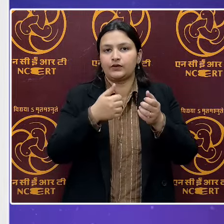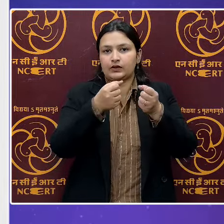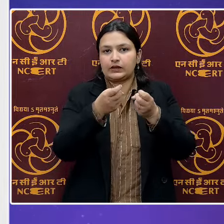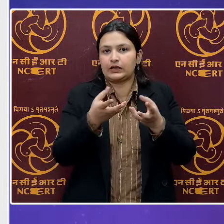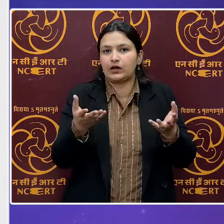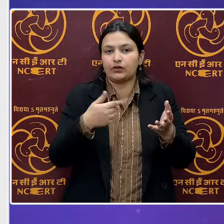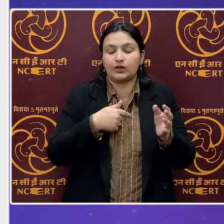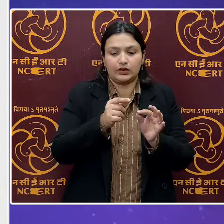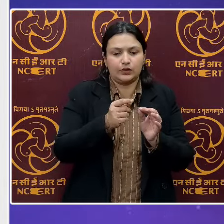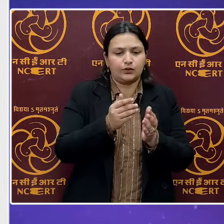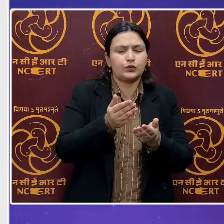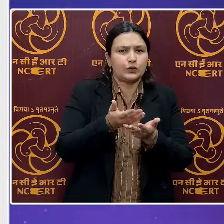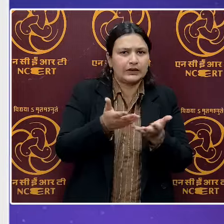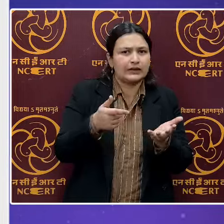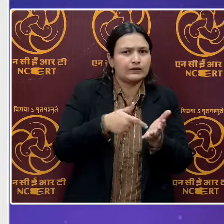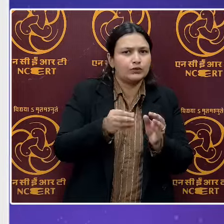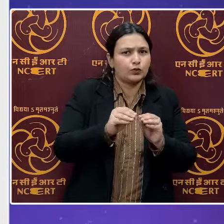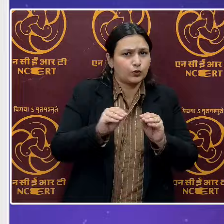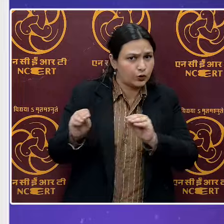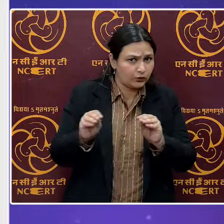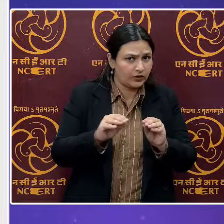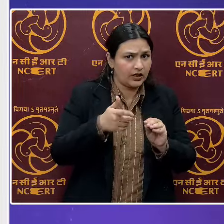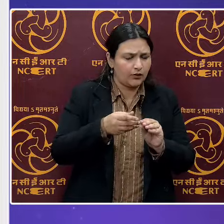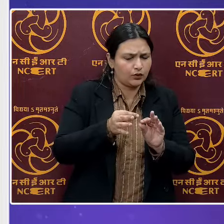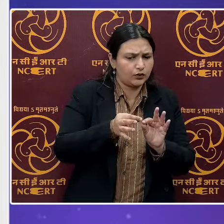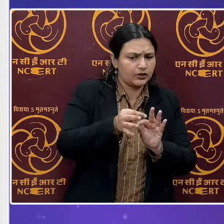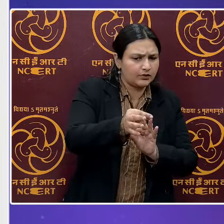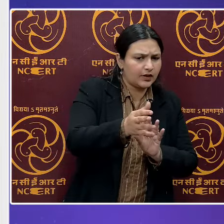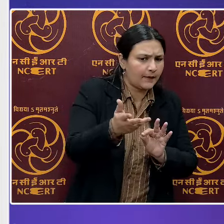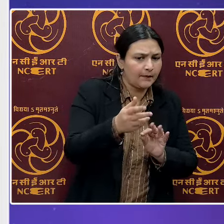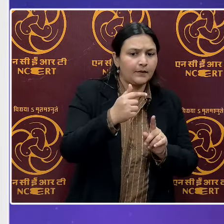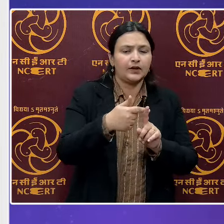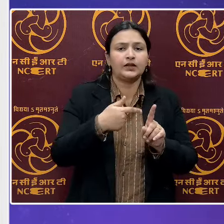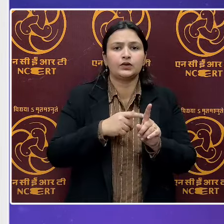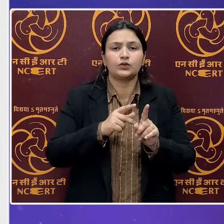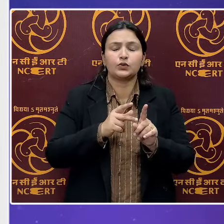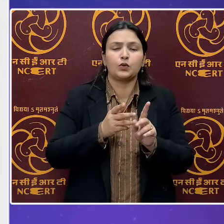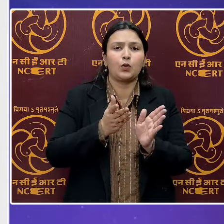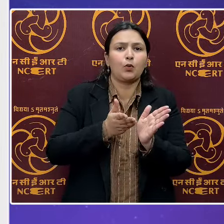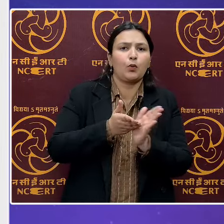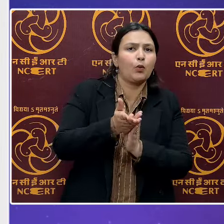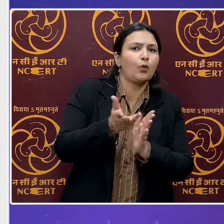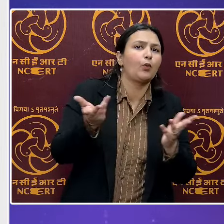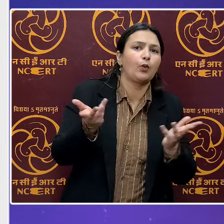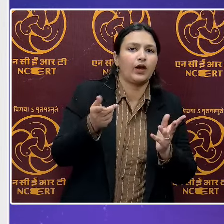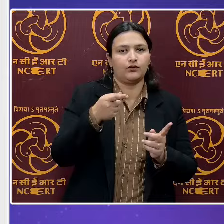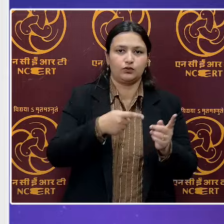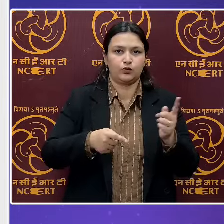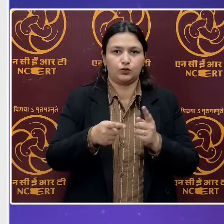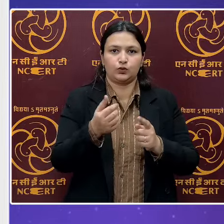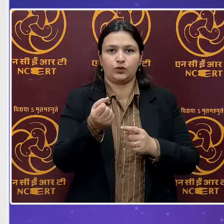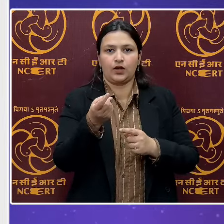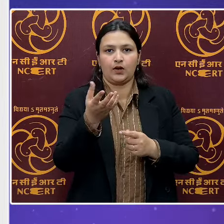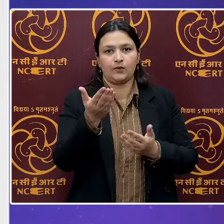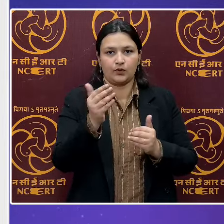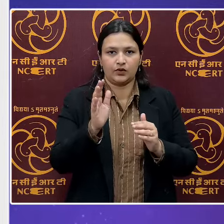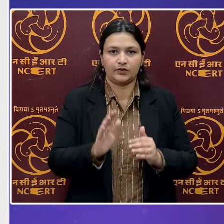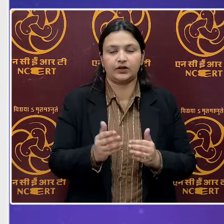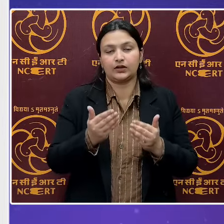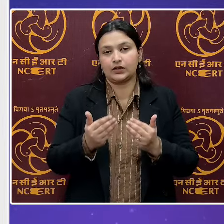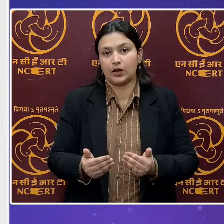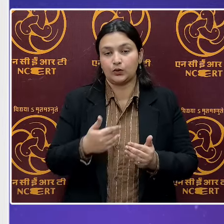oscillator. And in this figure, in this expression, you will find y is equal to A sine omega t. That argument of